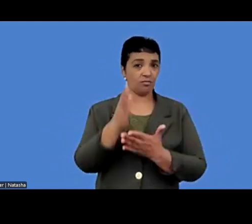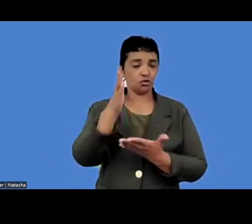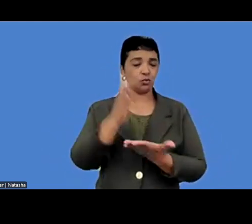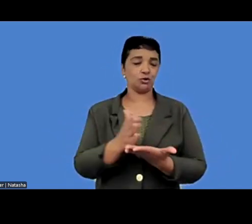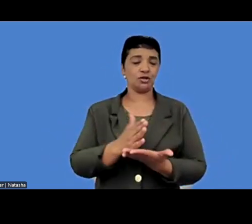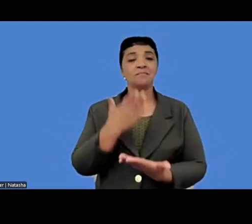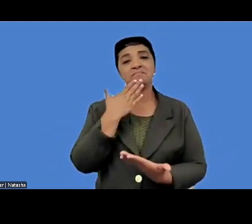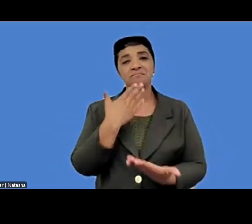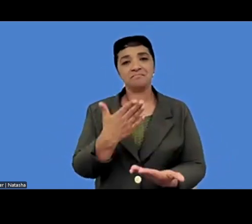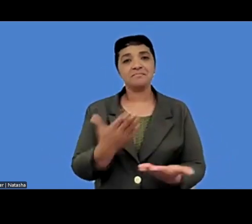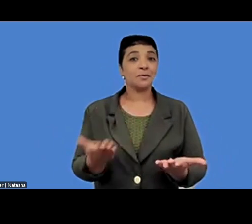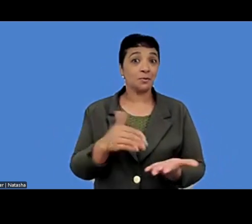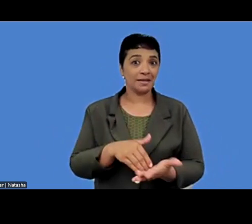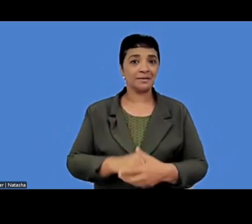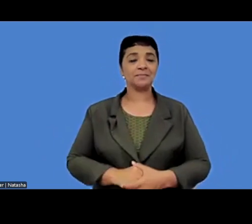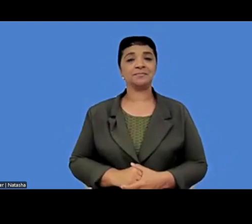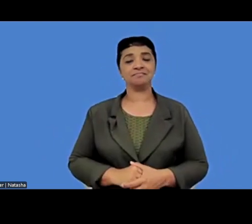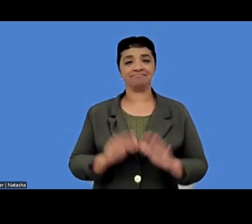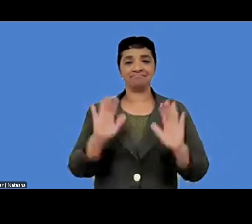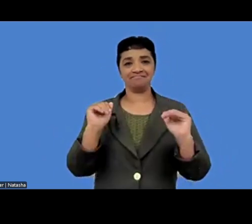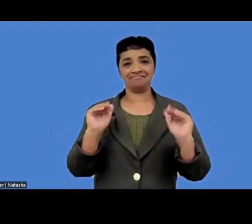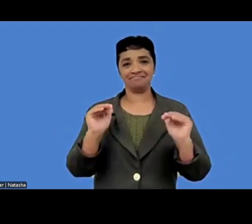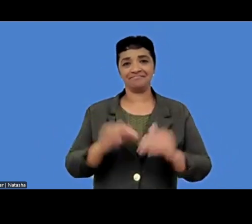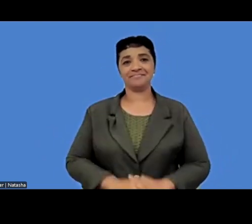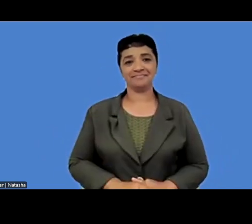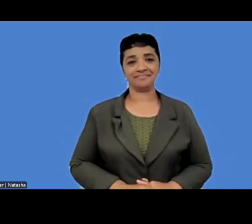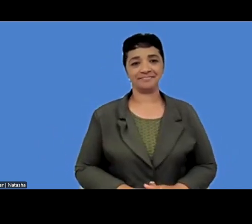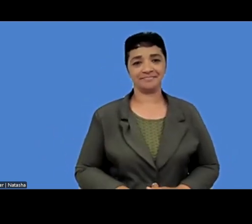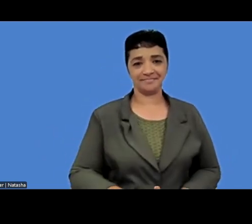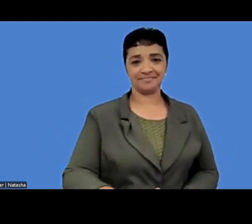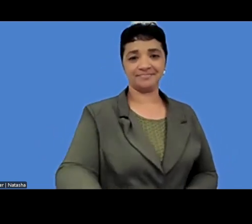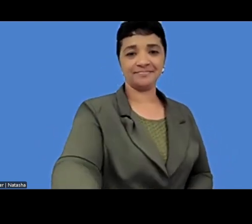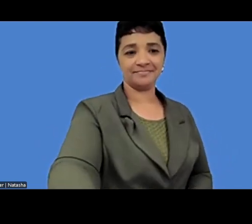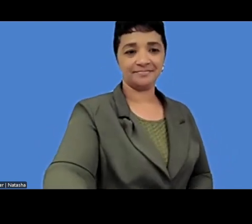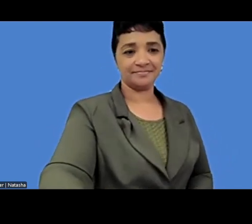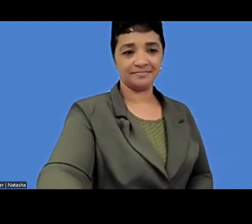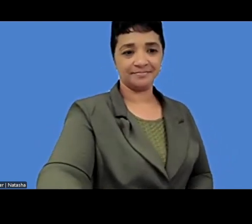you so much once again, and goodbye, everyone. Thank you.